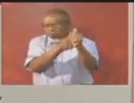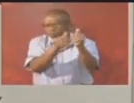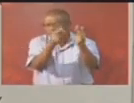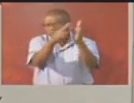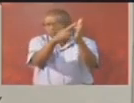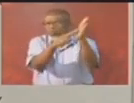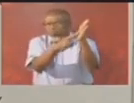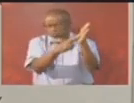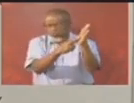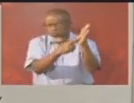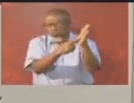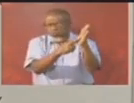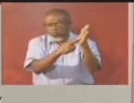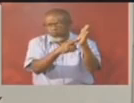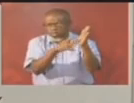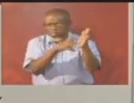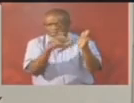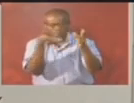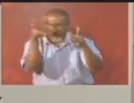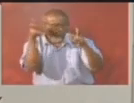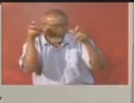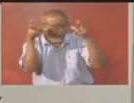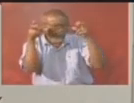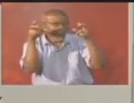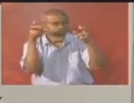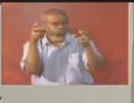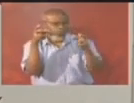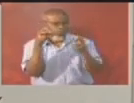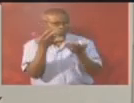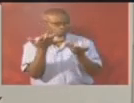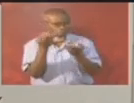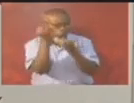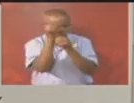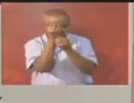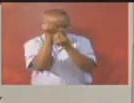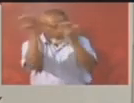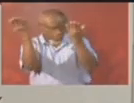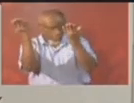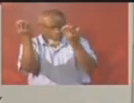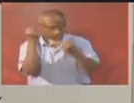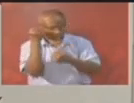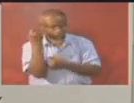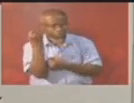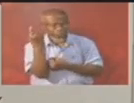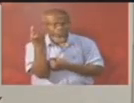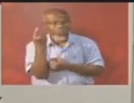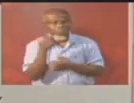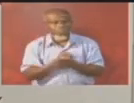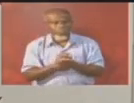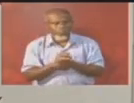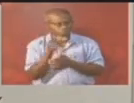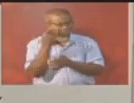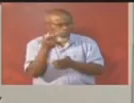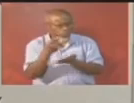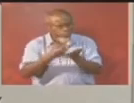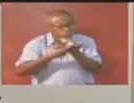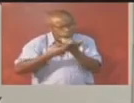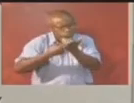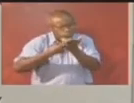guidance that is being provided. And we are seeing increasing levels of understanding. We're seeing conversations where people